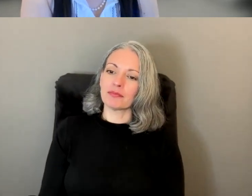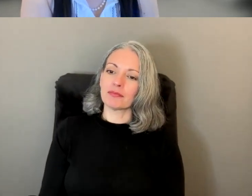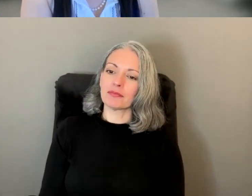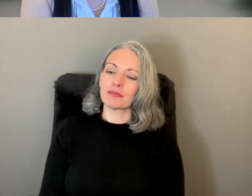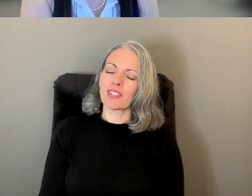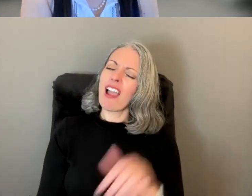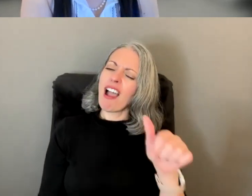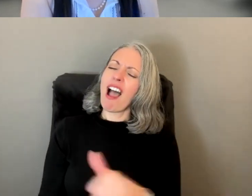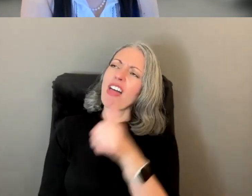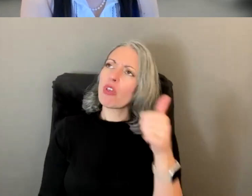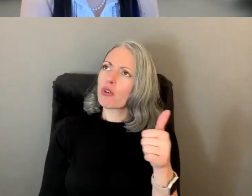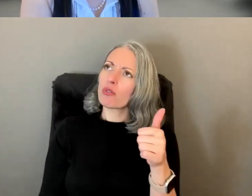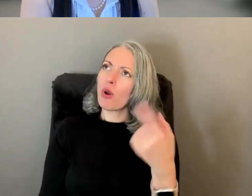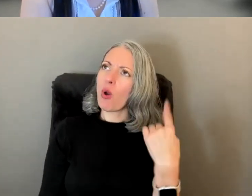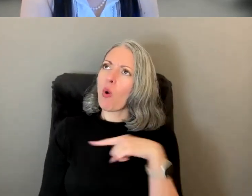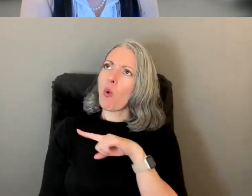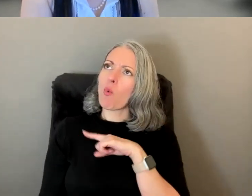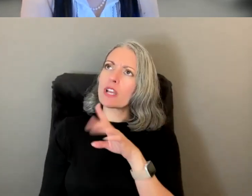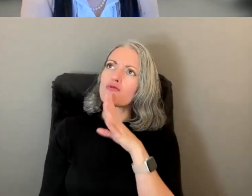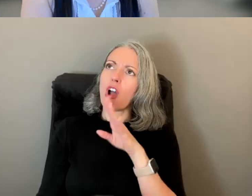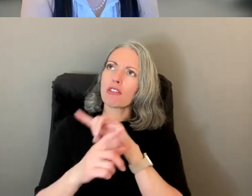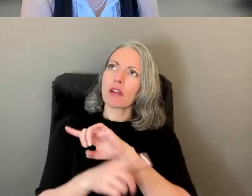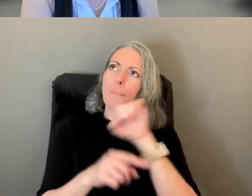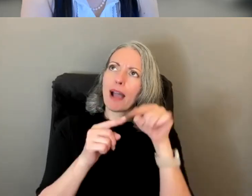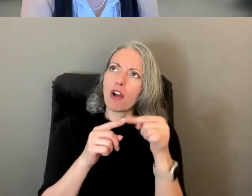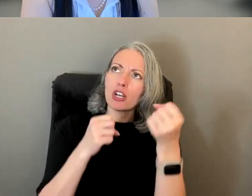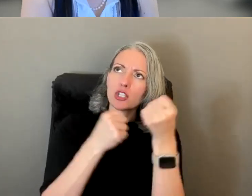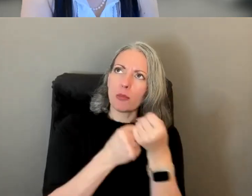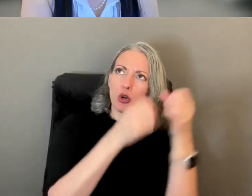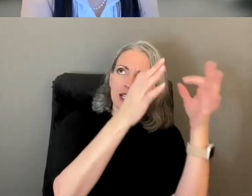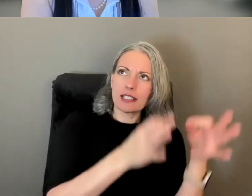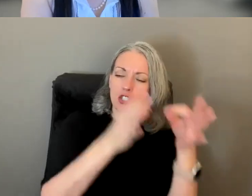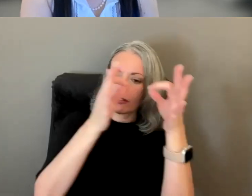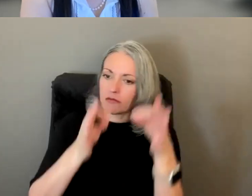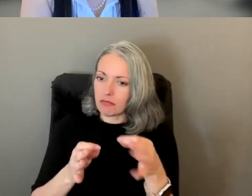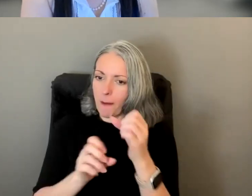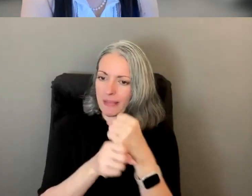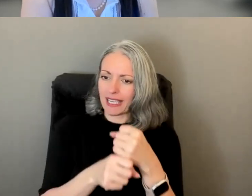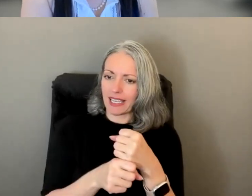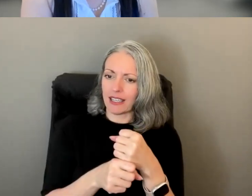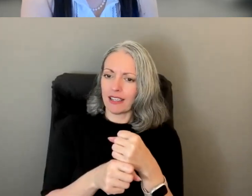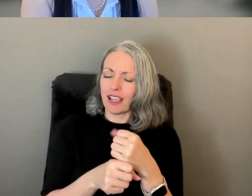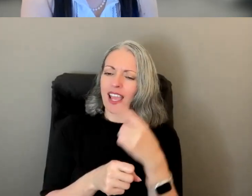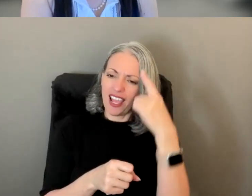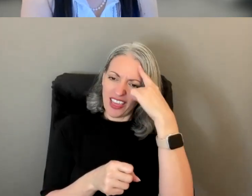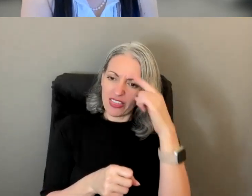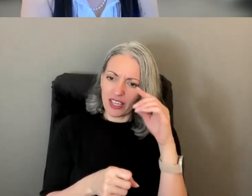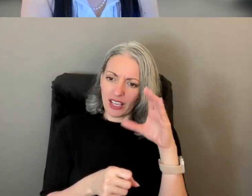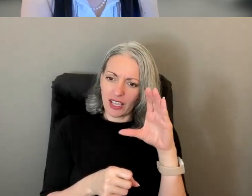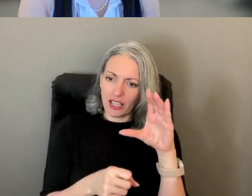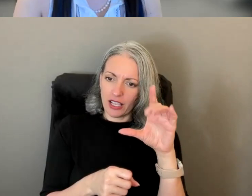The other thing that we talked a little bit about, there was that supported decision-making discussion, I think, that Claire was